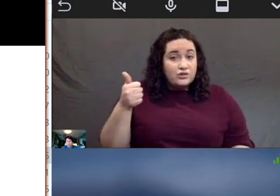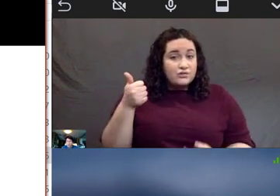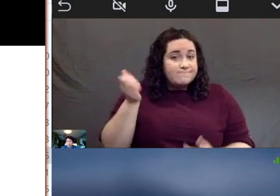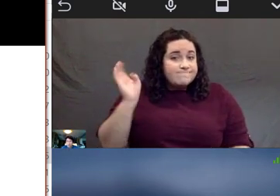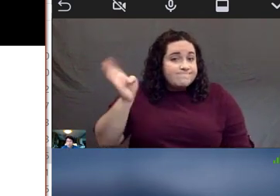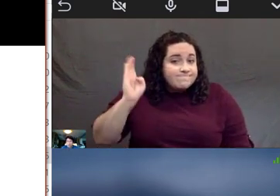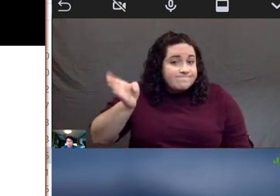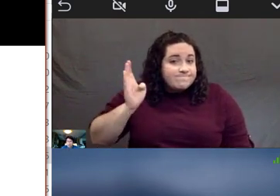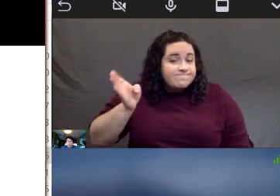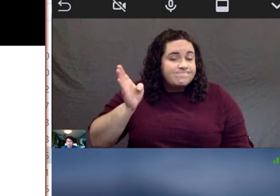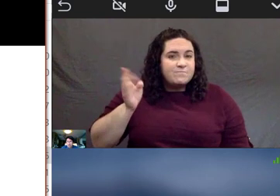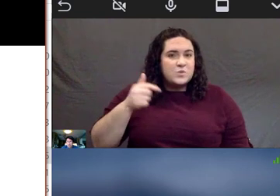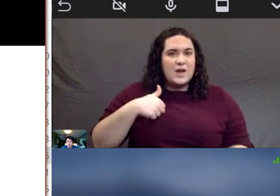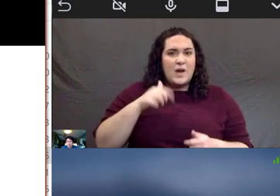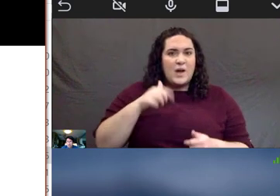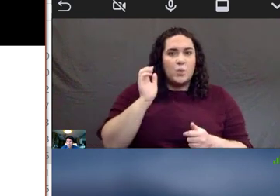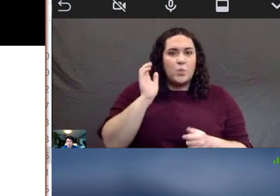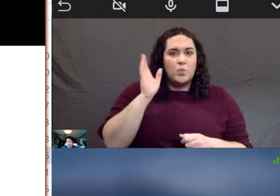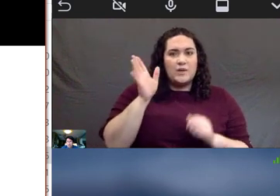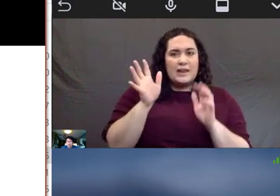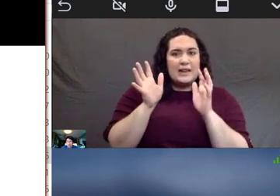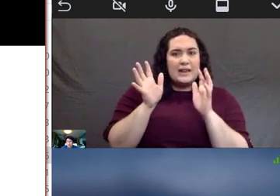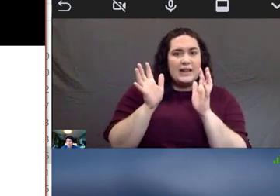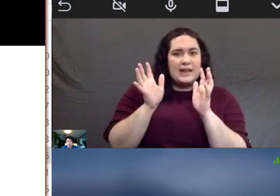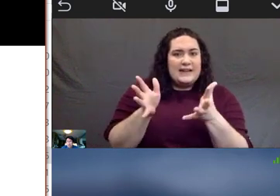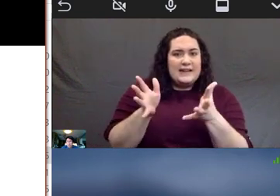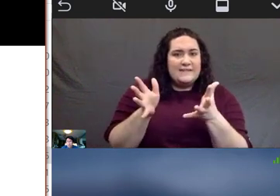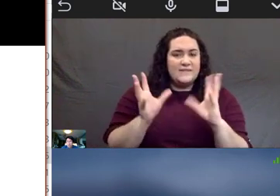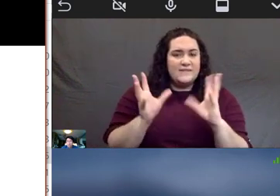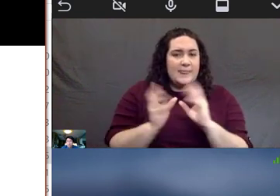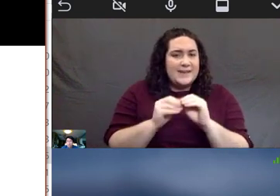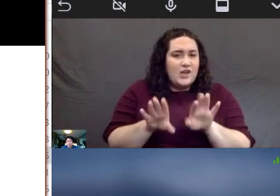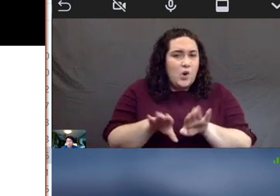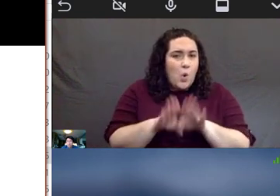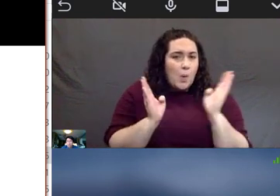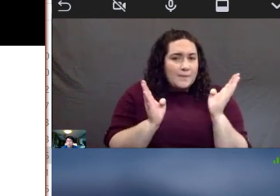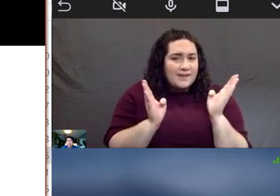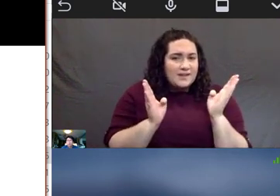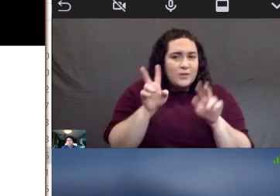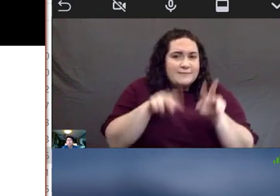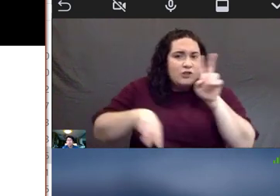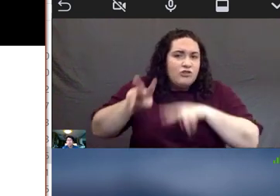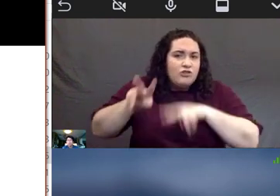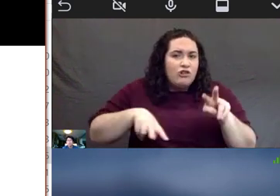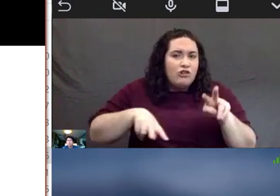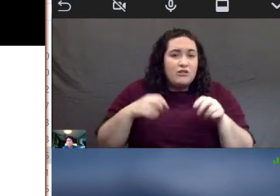the meeting open, but if you want to leave, you're free to do so. Thank you, everyone.